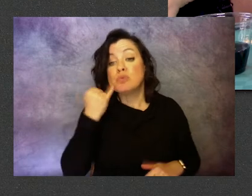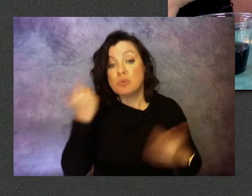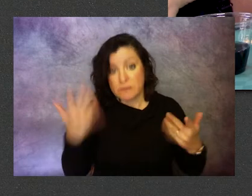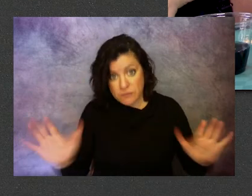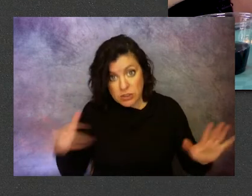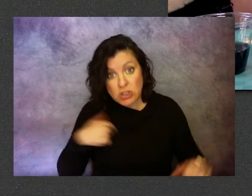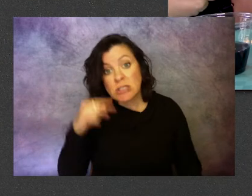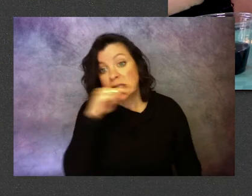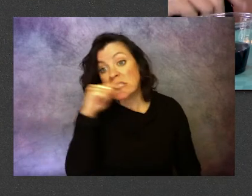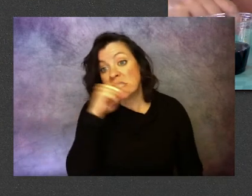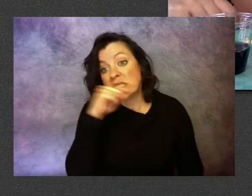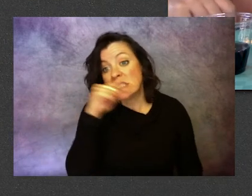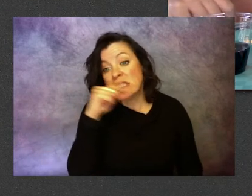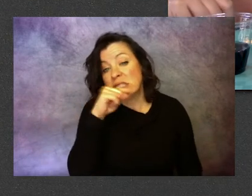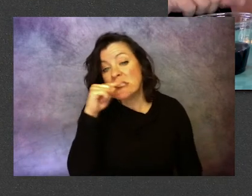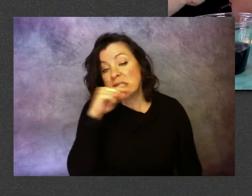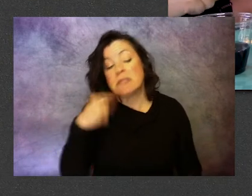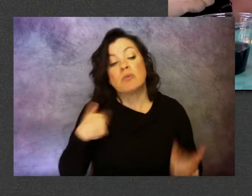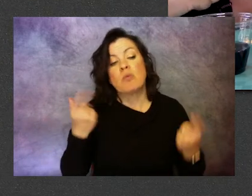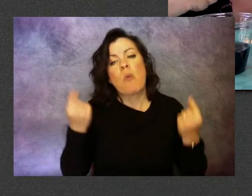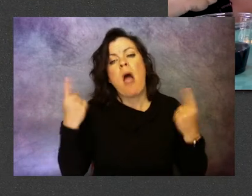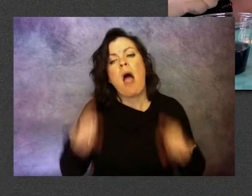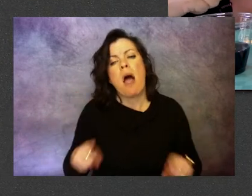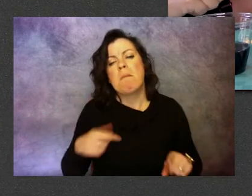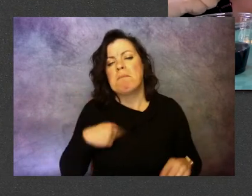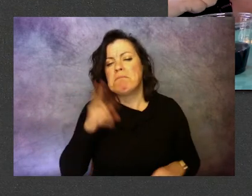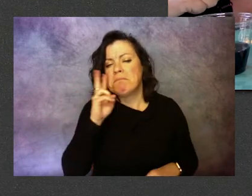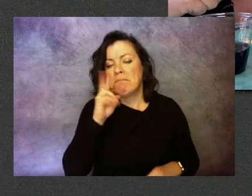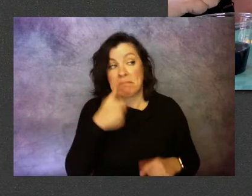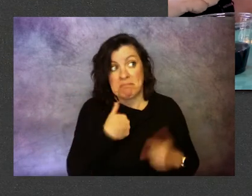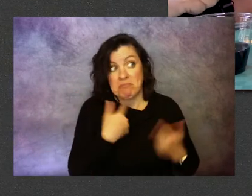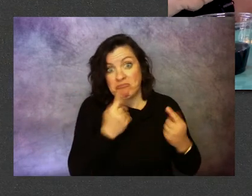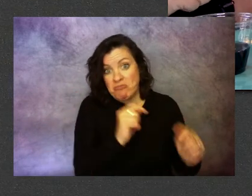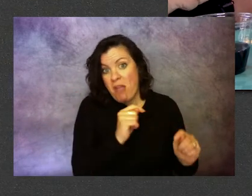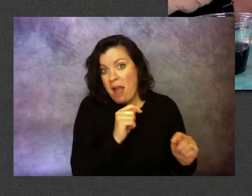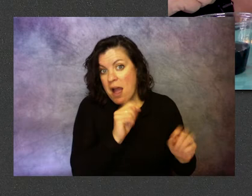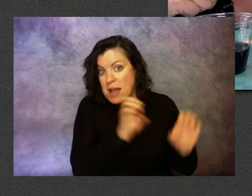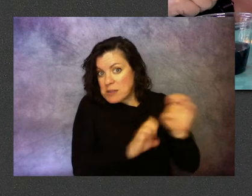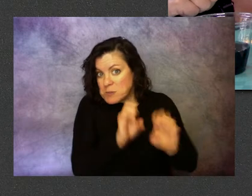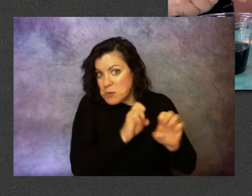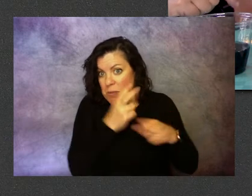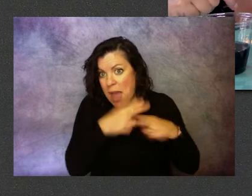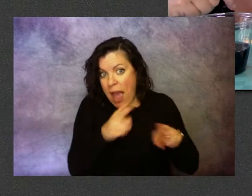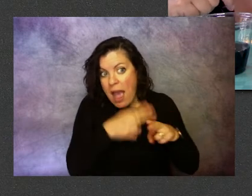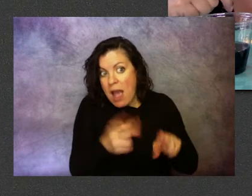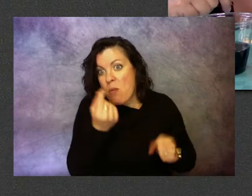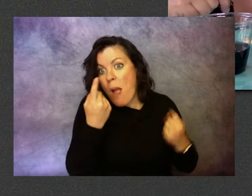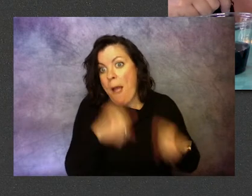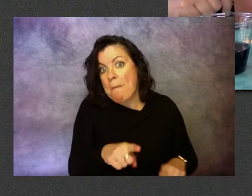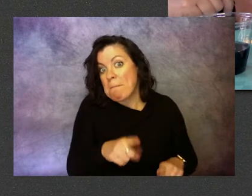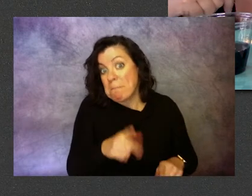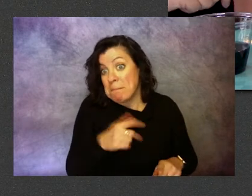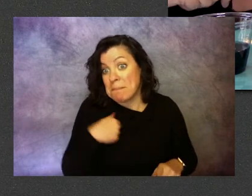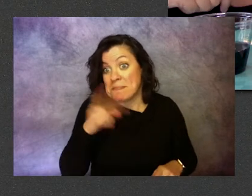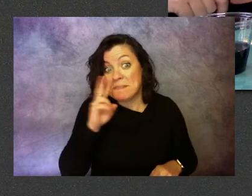and toothpaste. What do you think will happen if we try brushing this egg with a toothbrush and toothpaste?